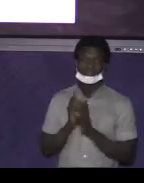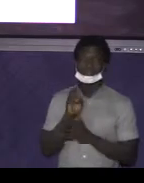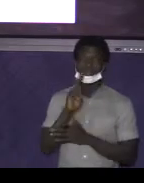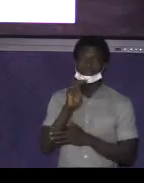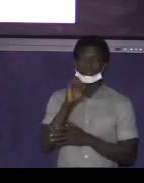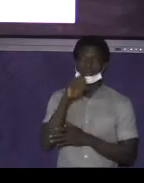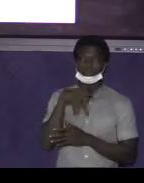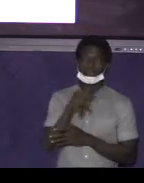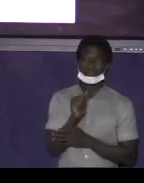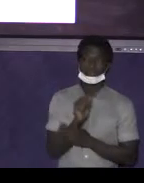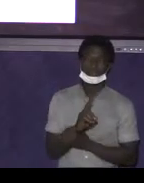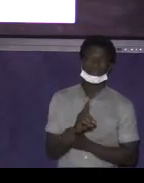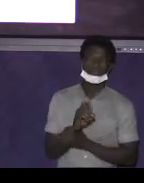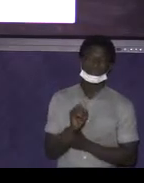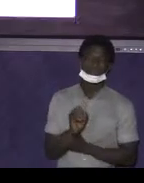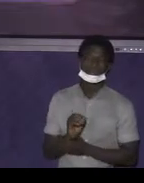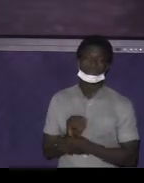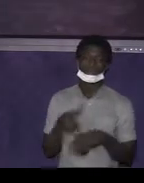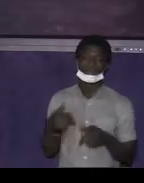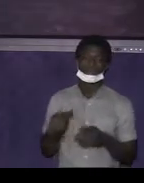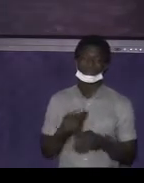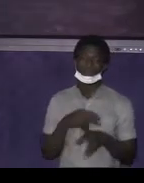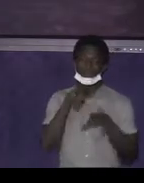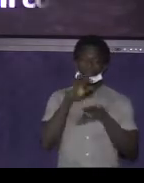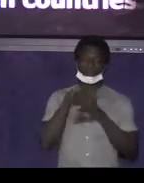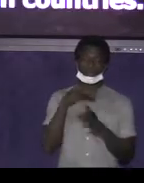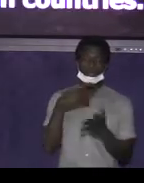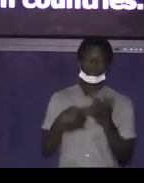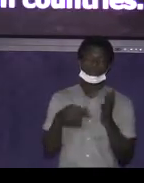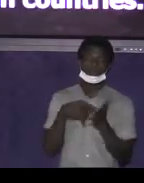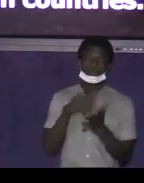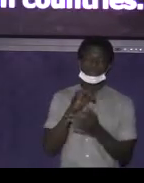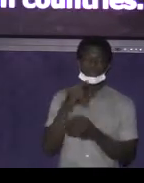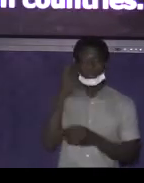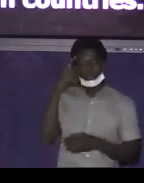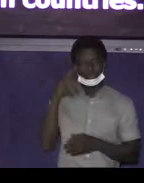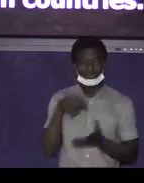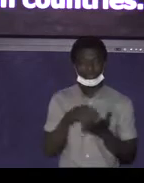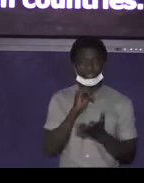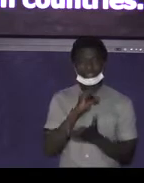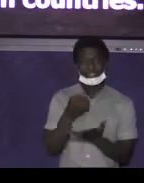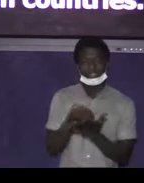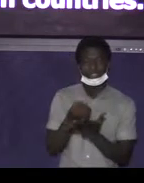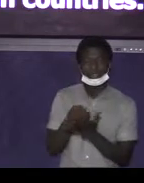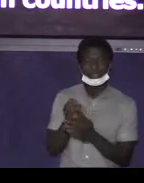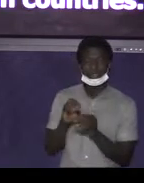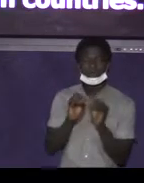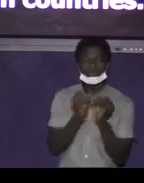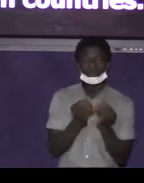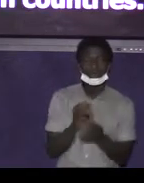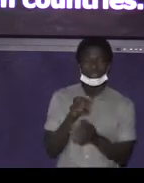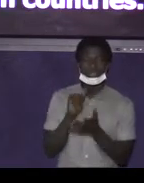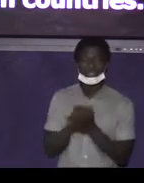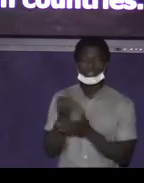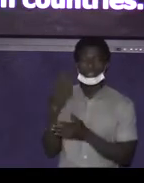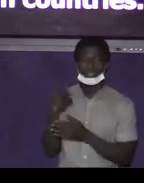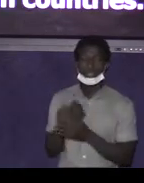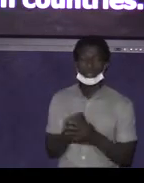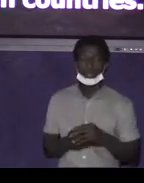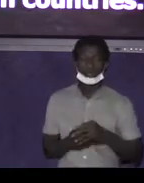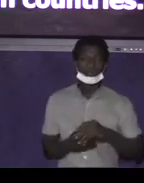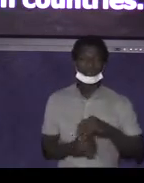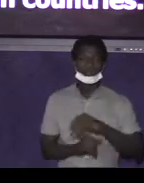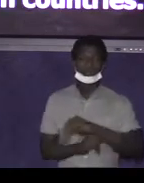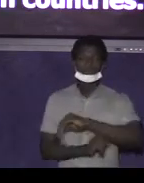Development, NEPAD. So let's look at what this is for. This is an economic organization that